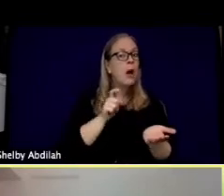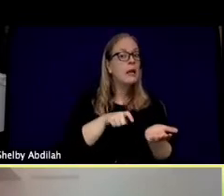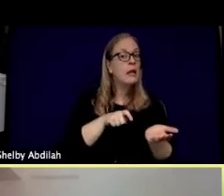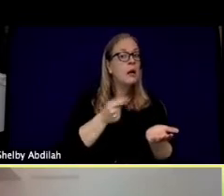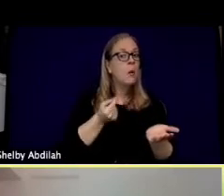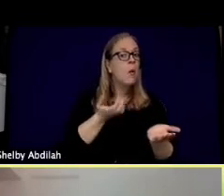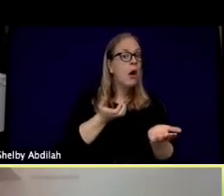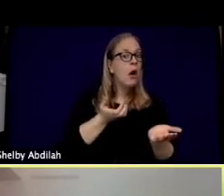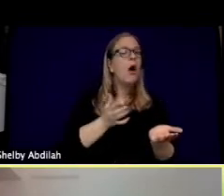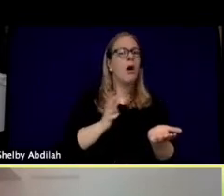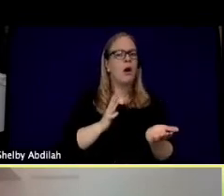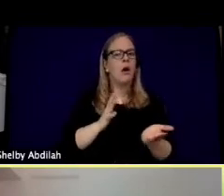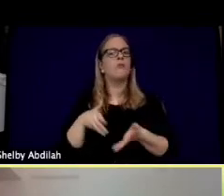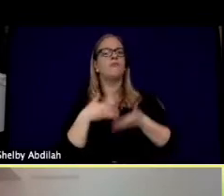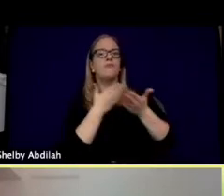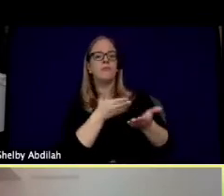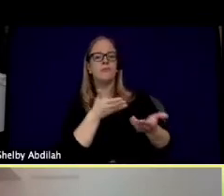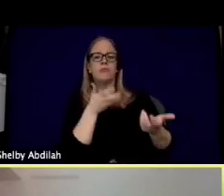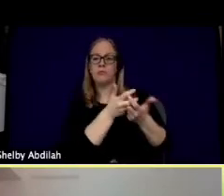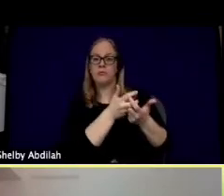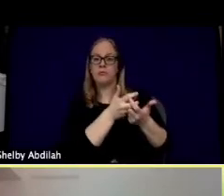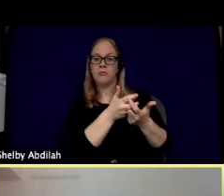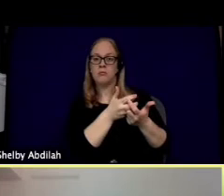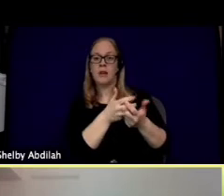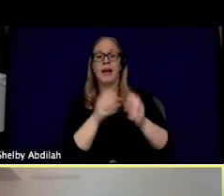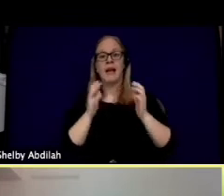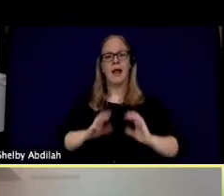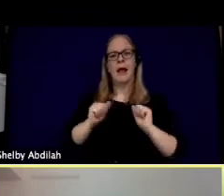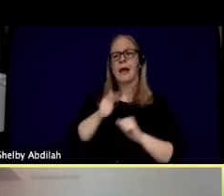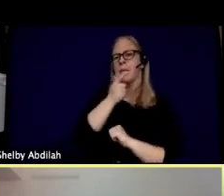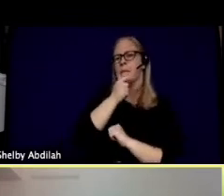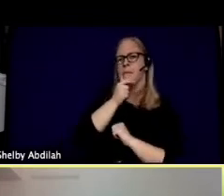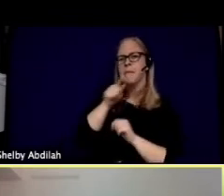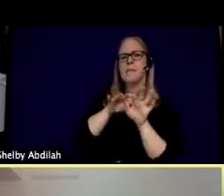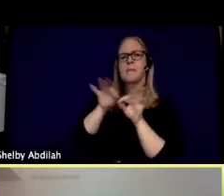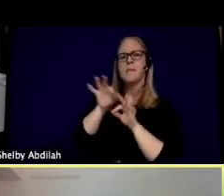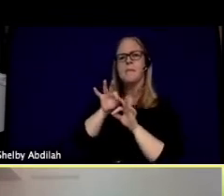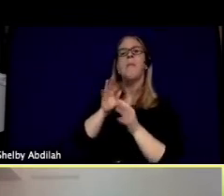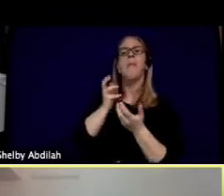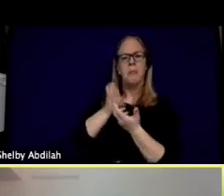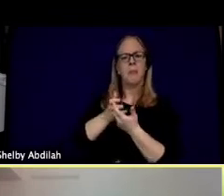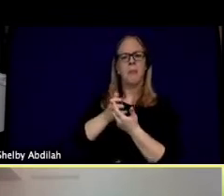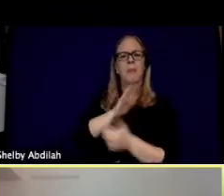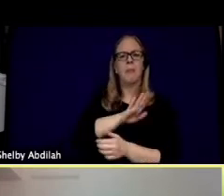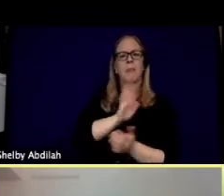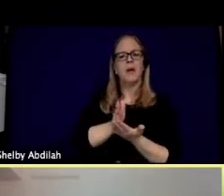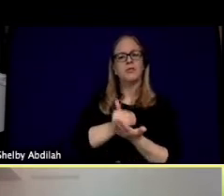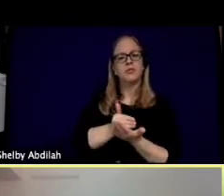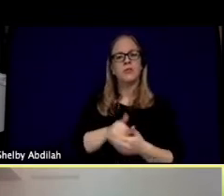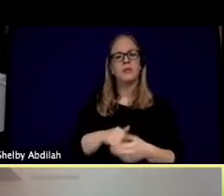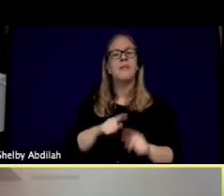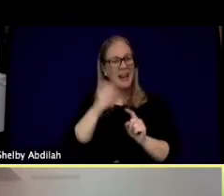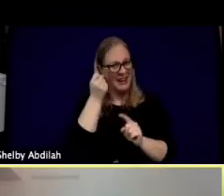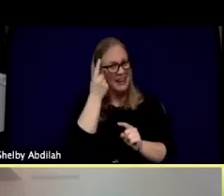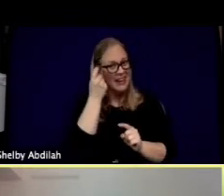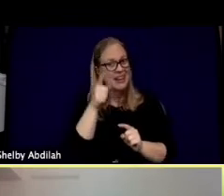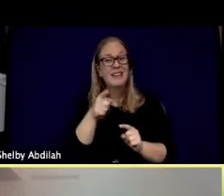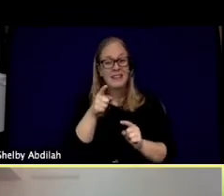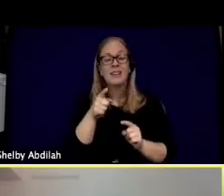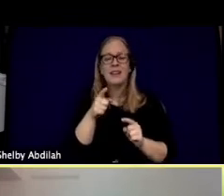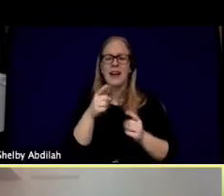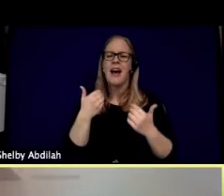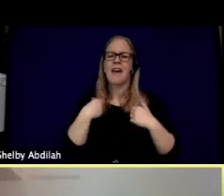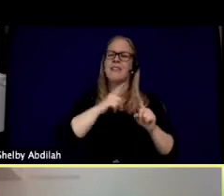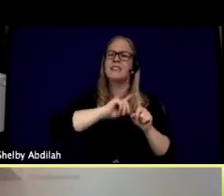client to decide what they can or can't do. But to also let you know, there are ways to assist. There are